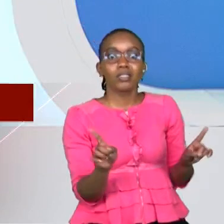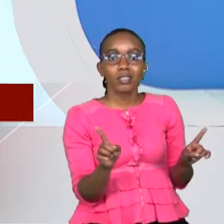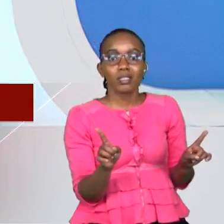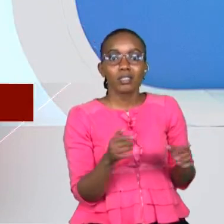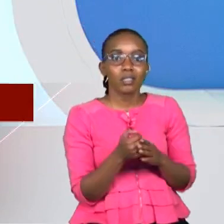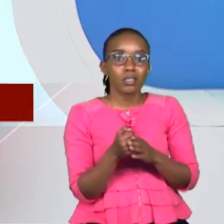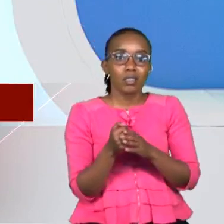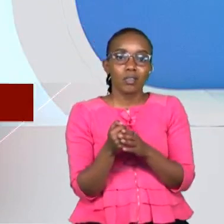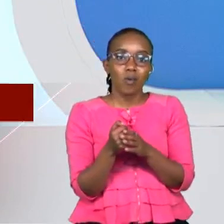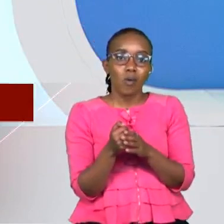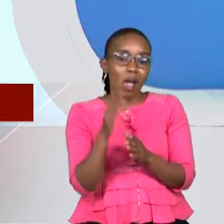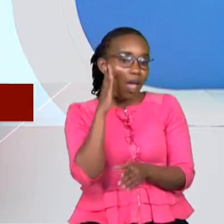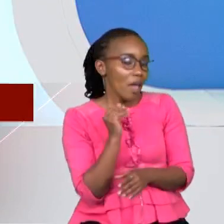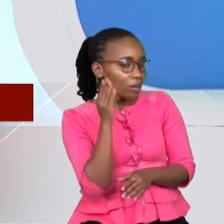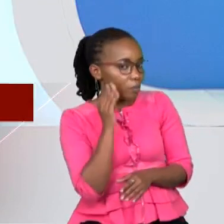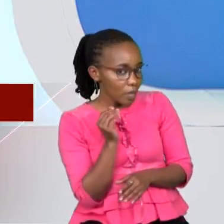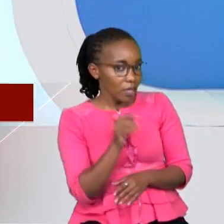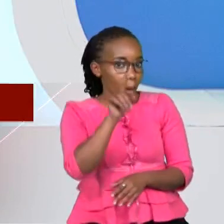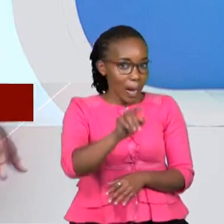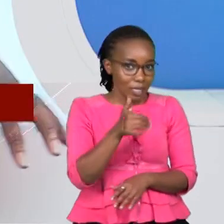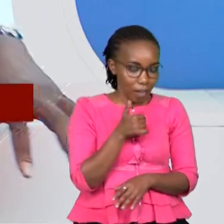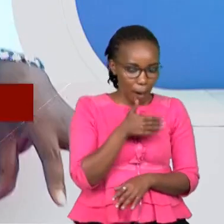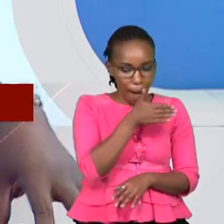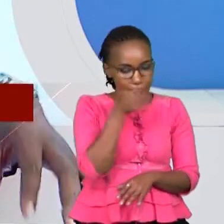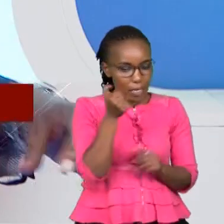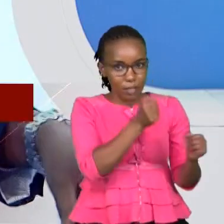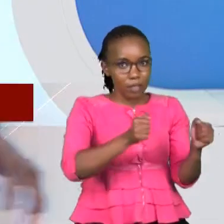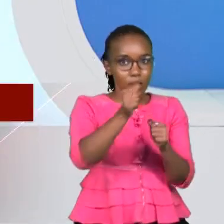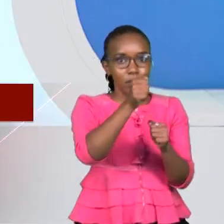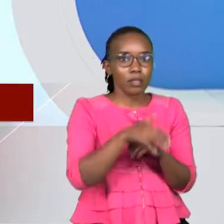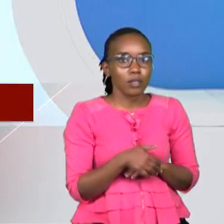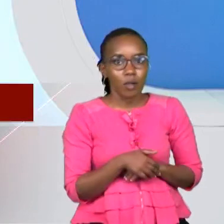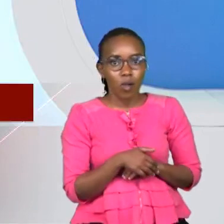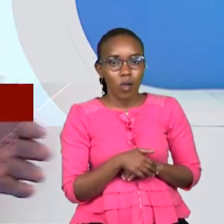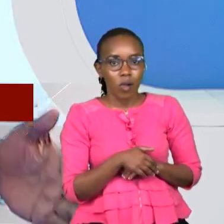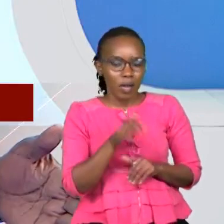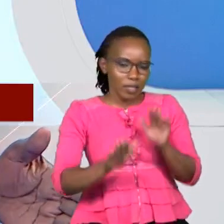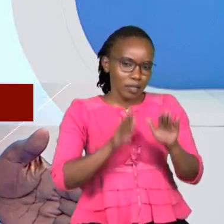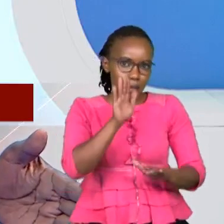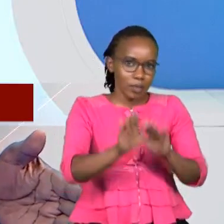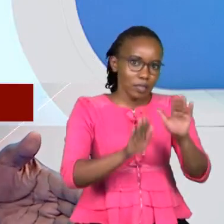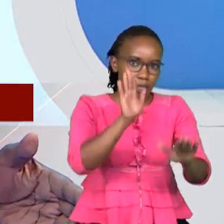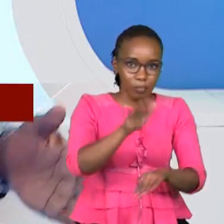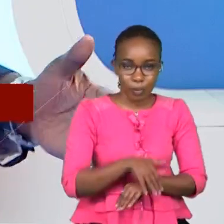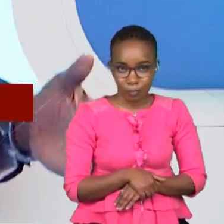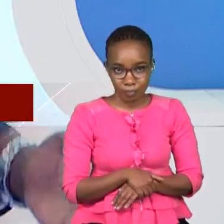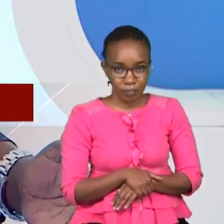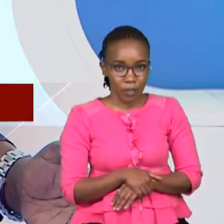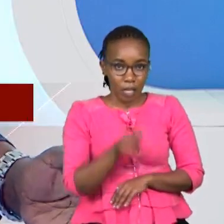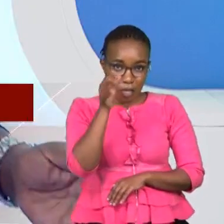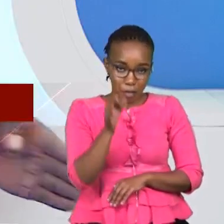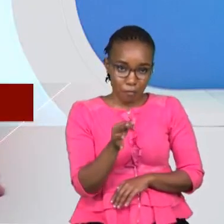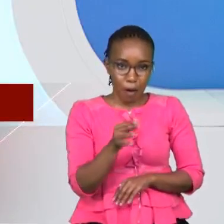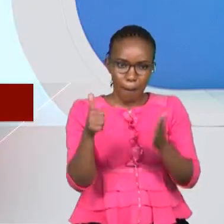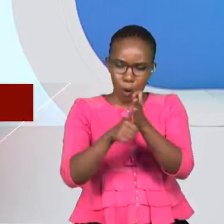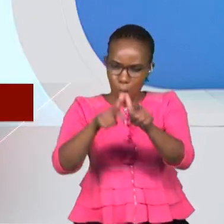you with experience. So the best strategy is to have a bite at a time. You're fighting elephants. So if you're fighting